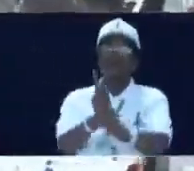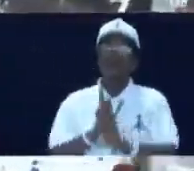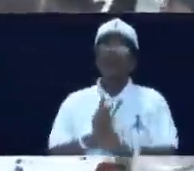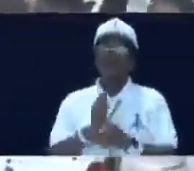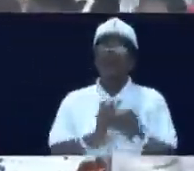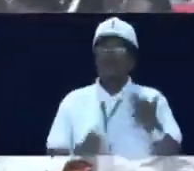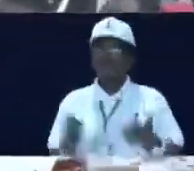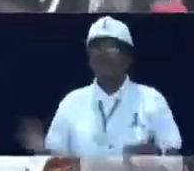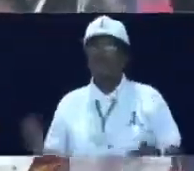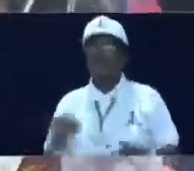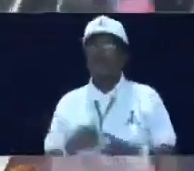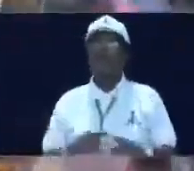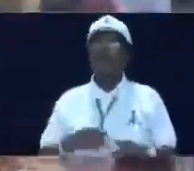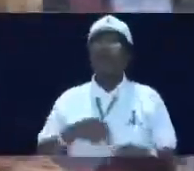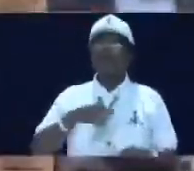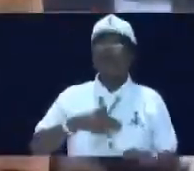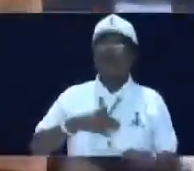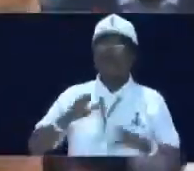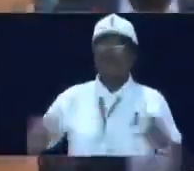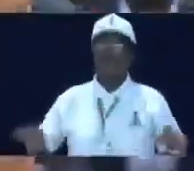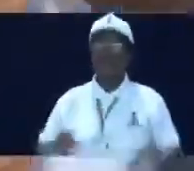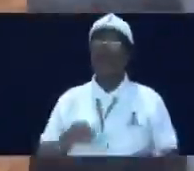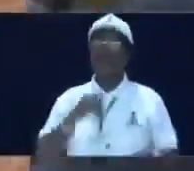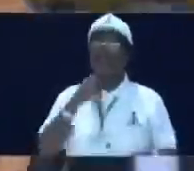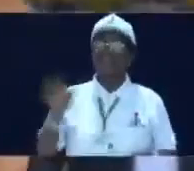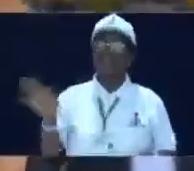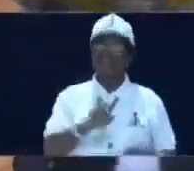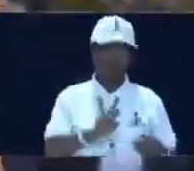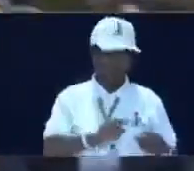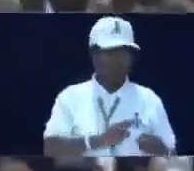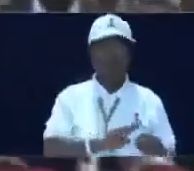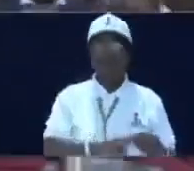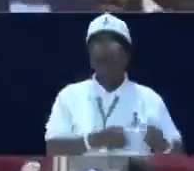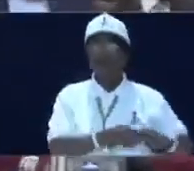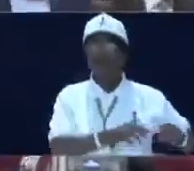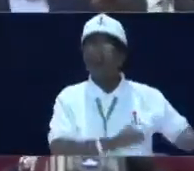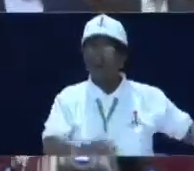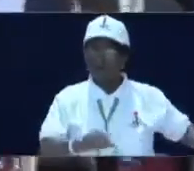children. Tell your neighbor, give me space,